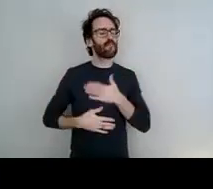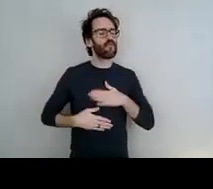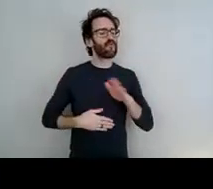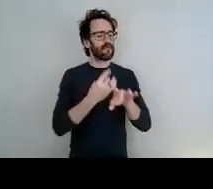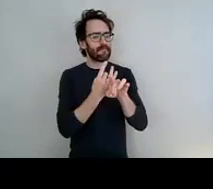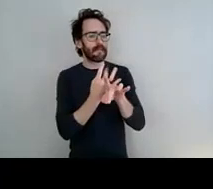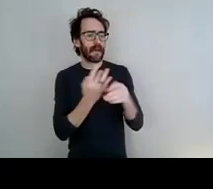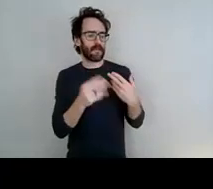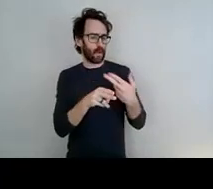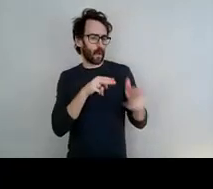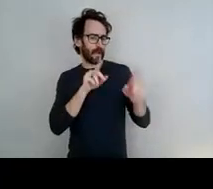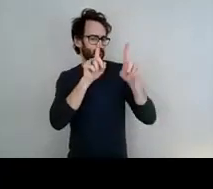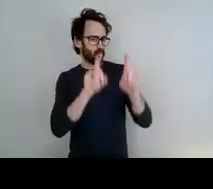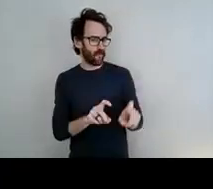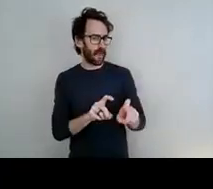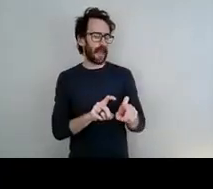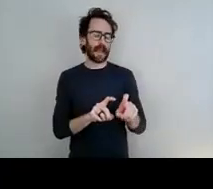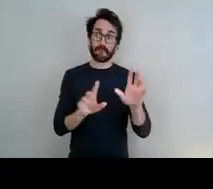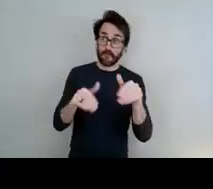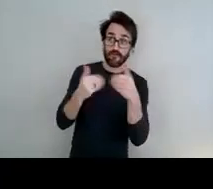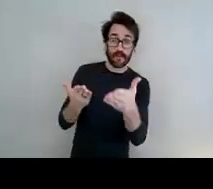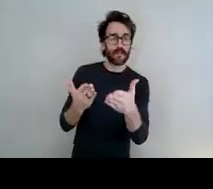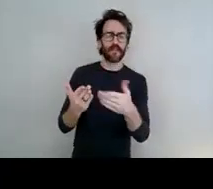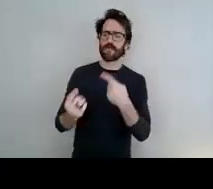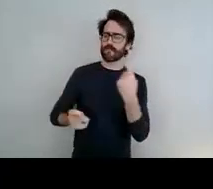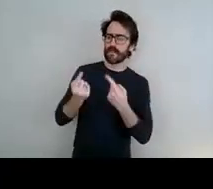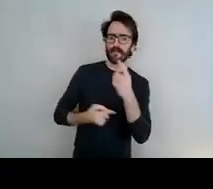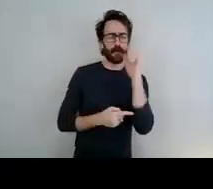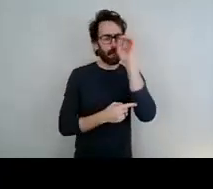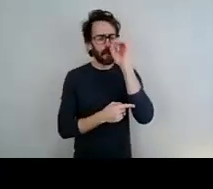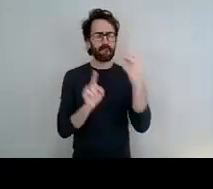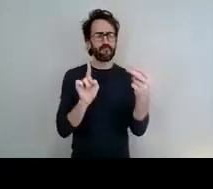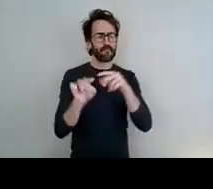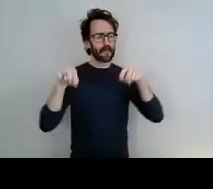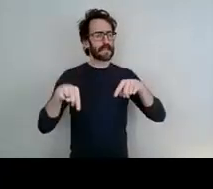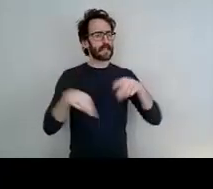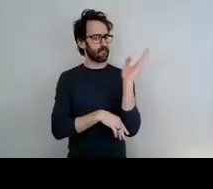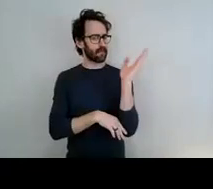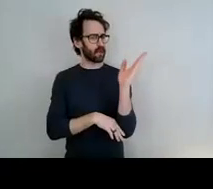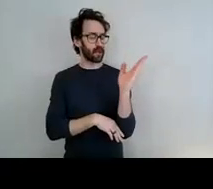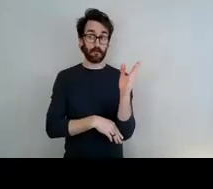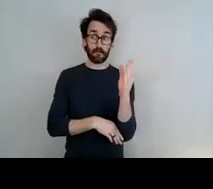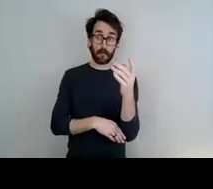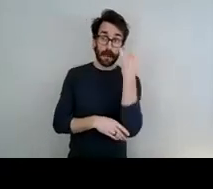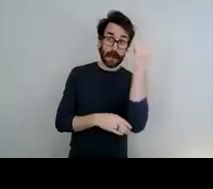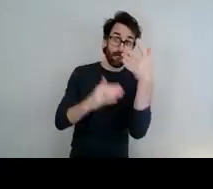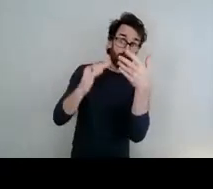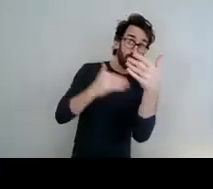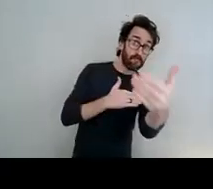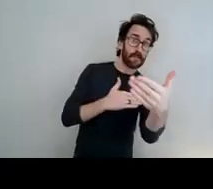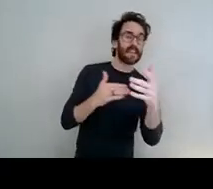to give us some suggestions and what you thought of the presentation and any ideas for future webinars.